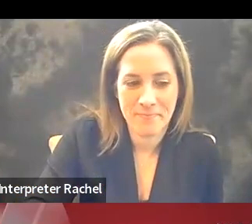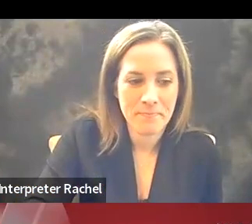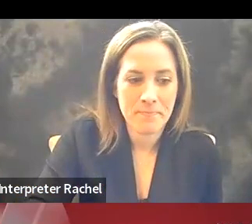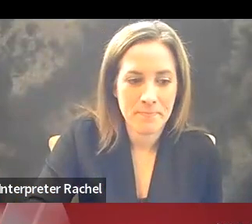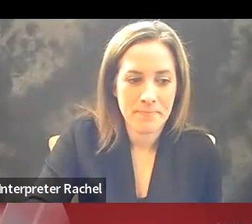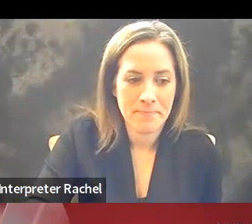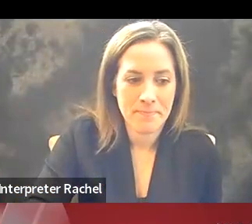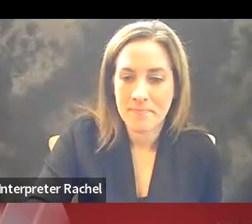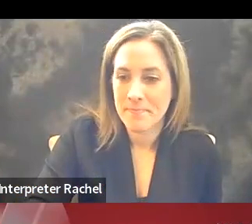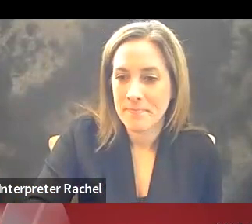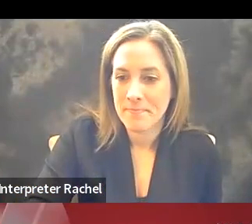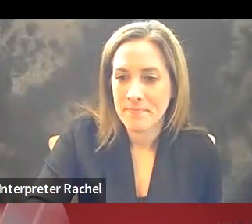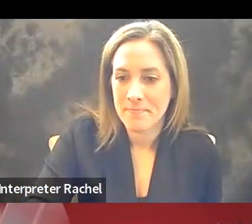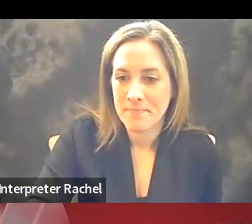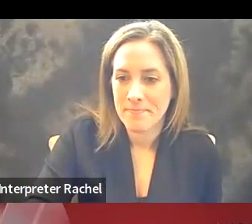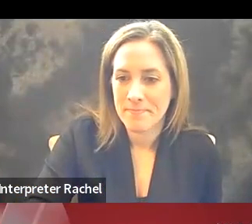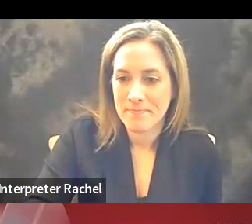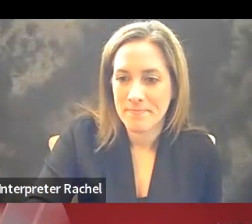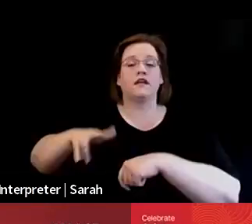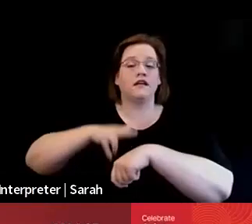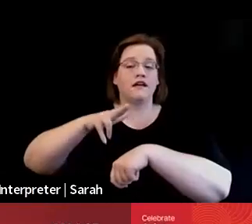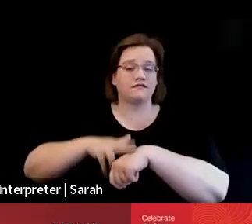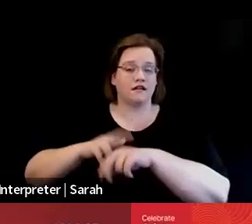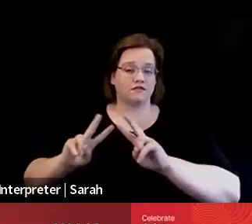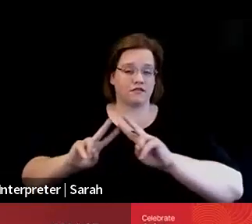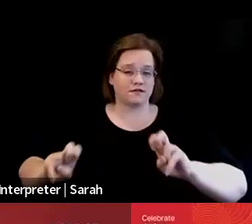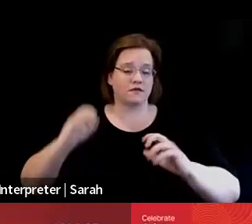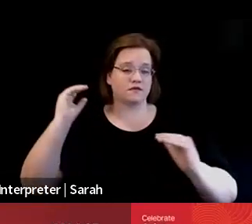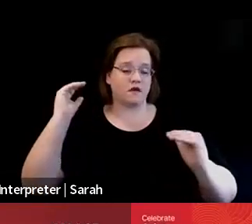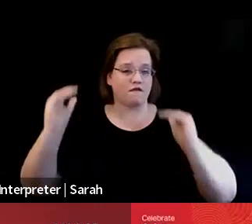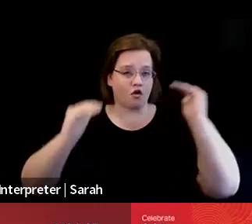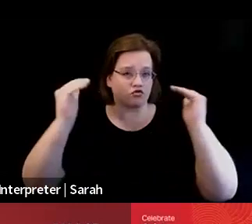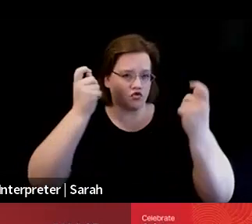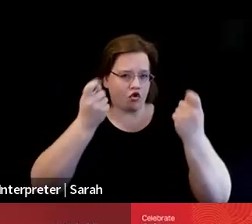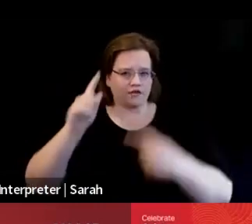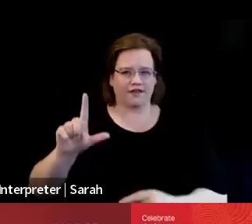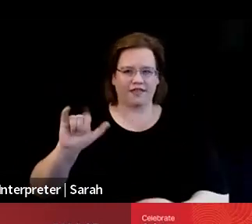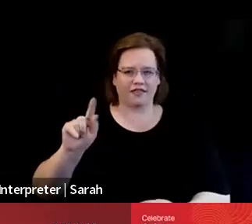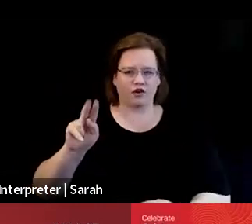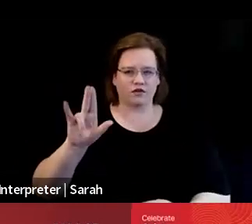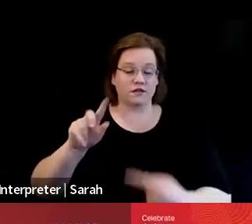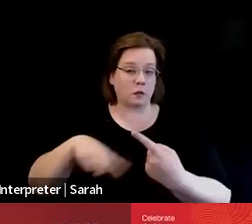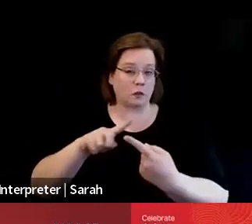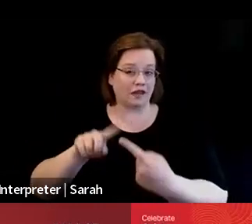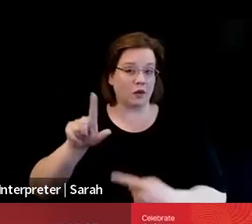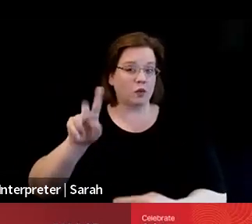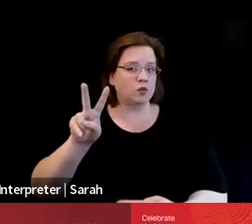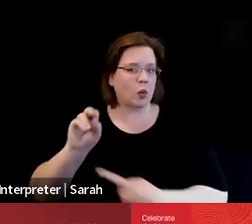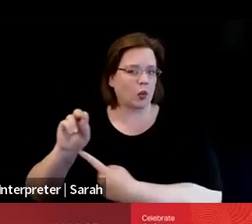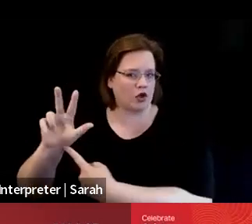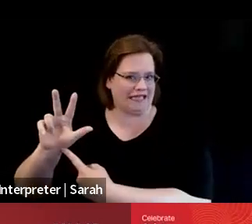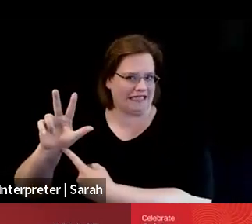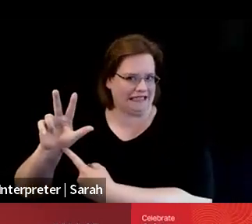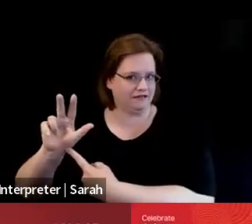bit dated. So there is the National Assessment of Adult Literacy from 2003. So that is